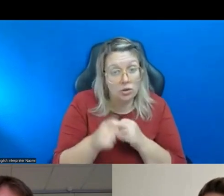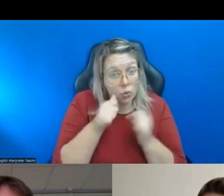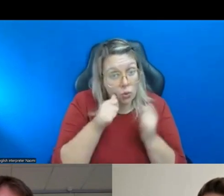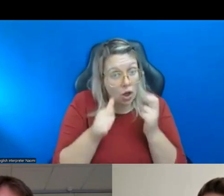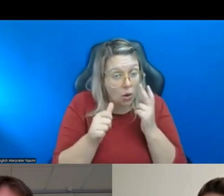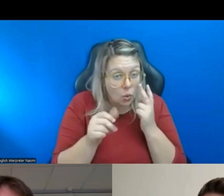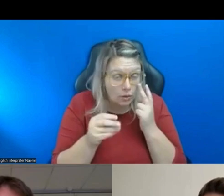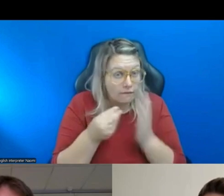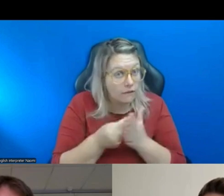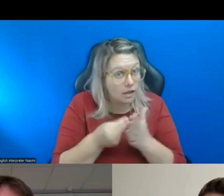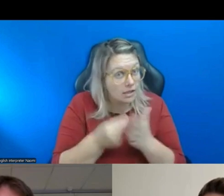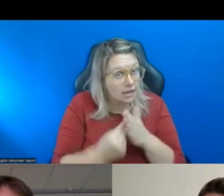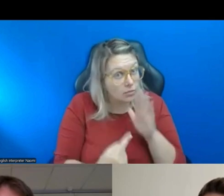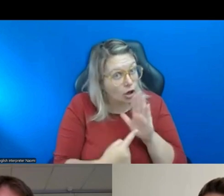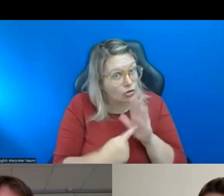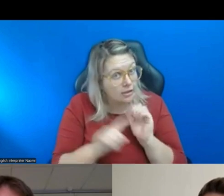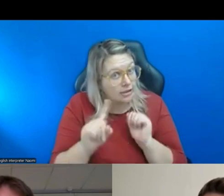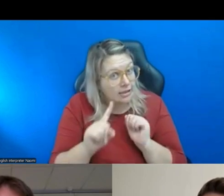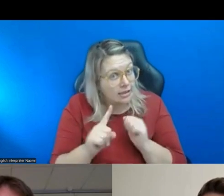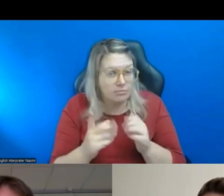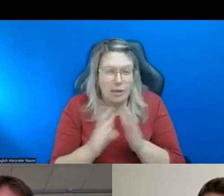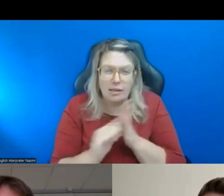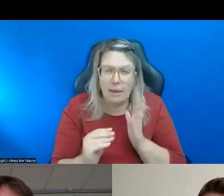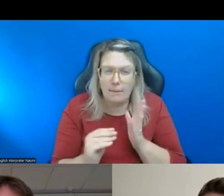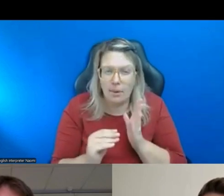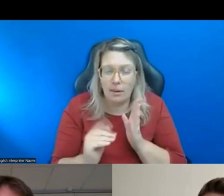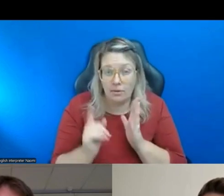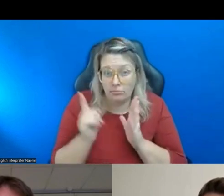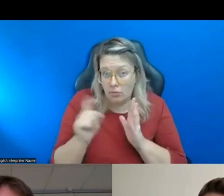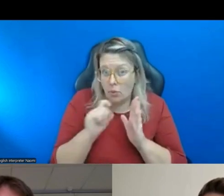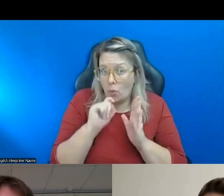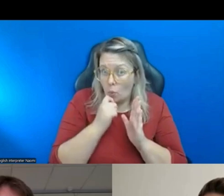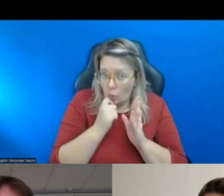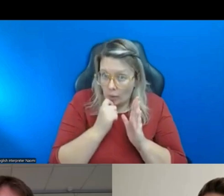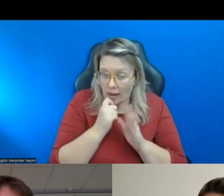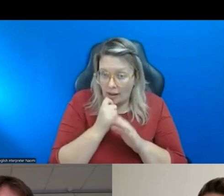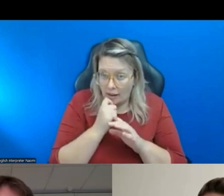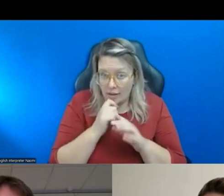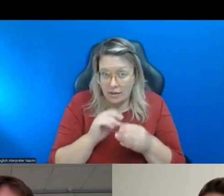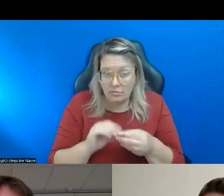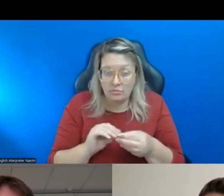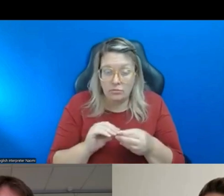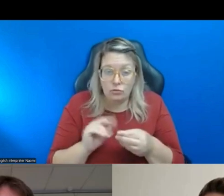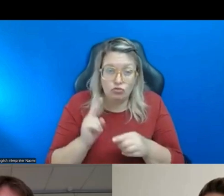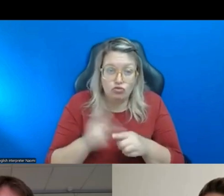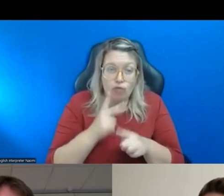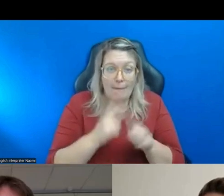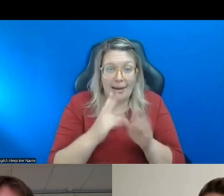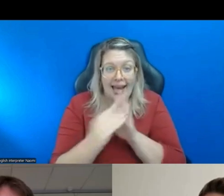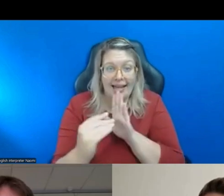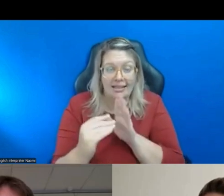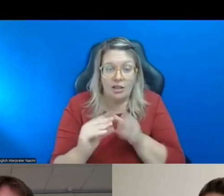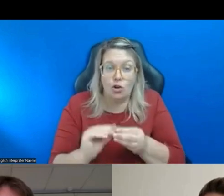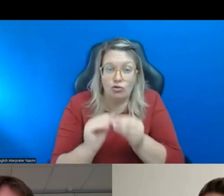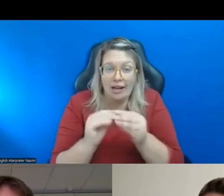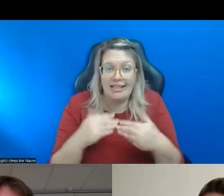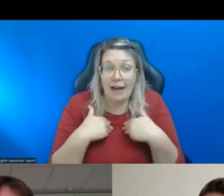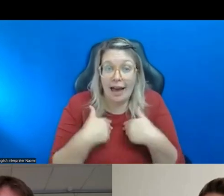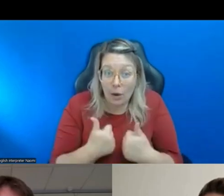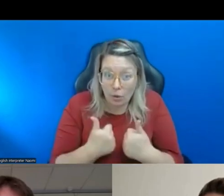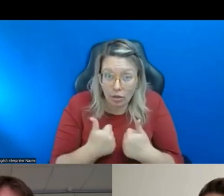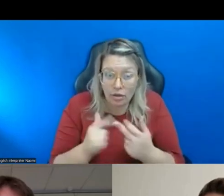will be prioritised? For example, are they looking to replicate creative health, placemaking, or